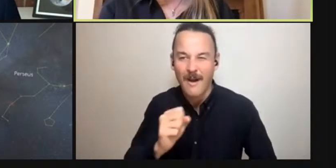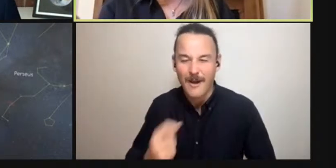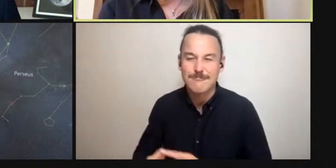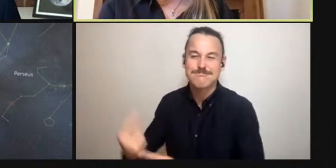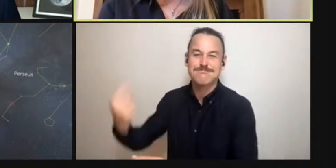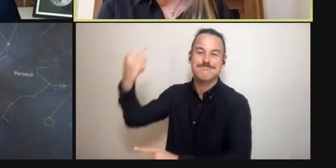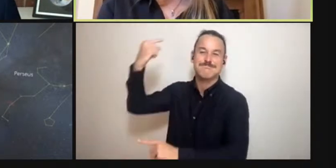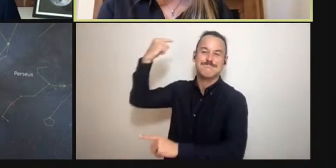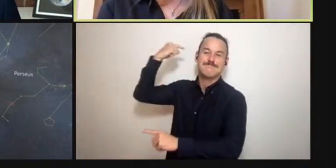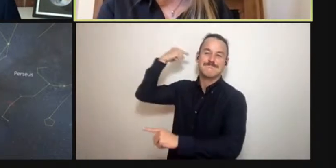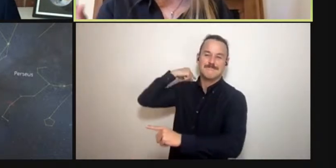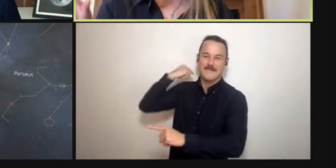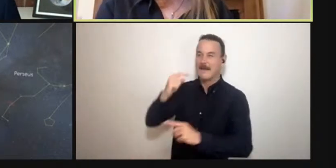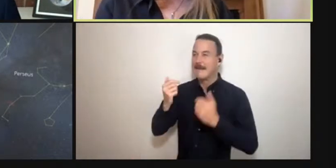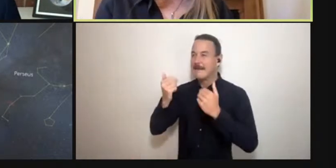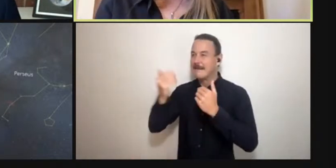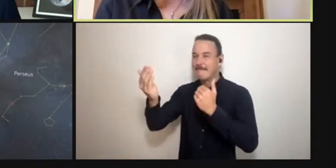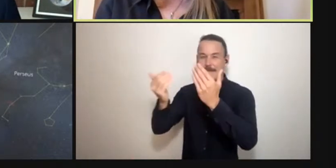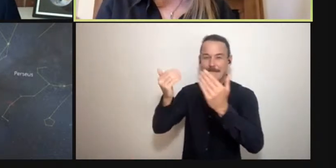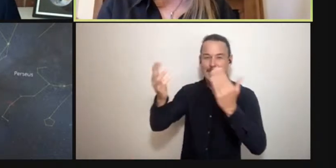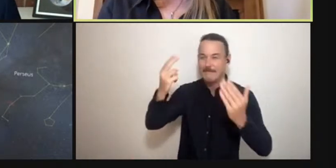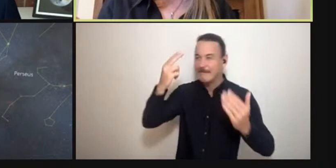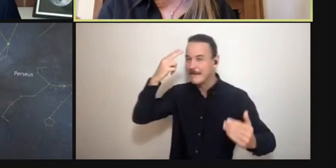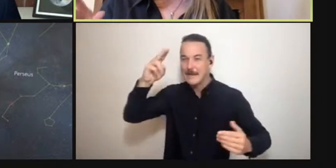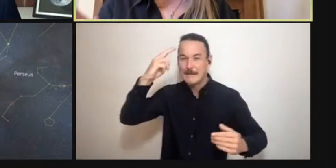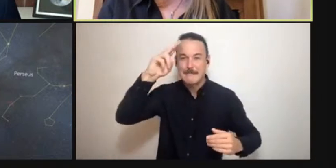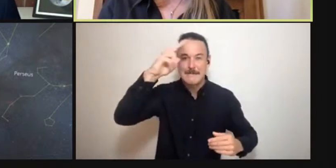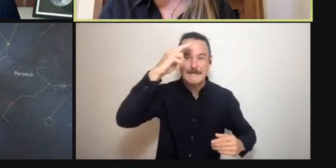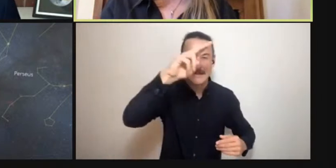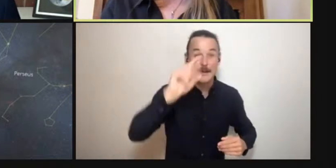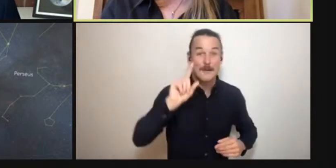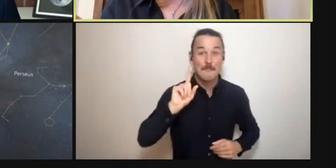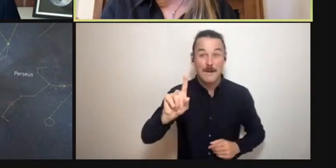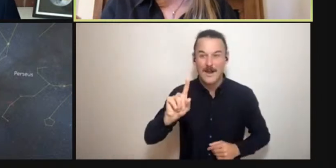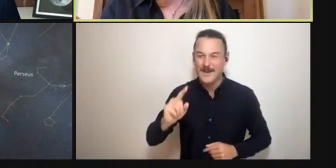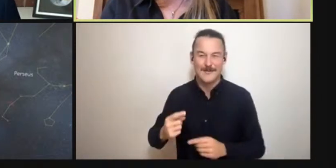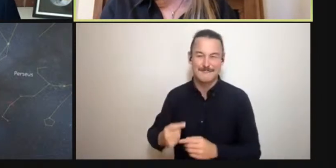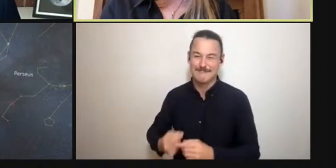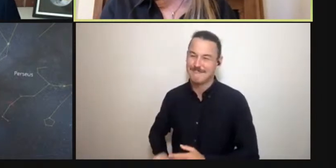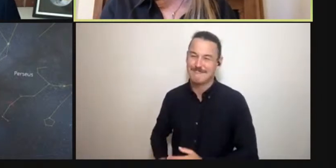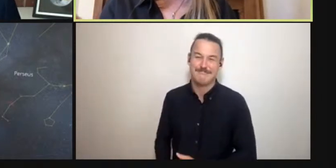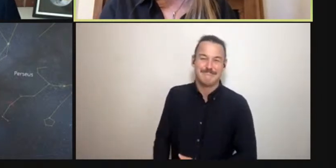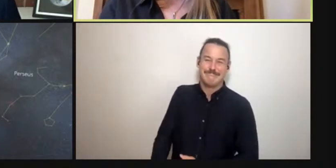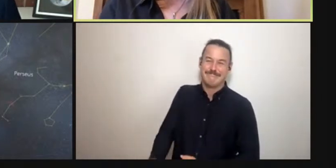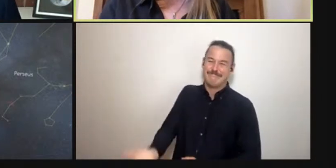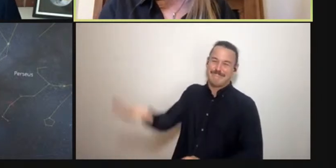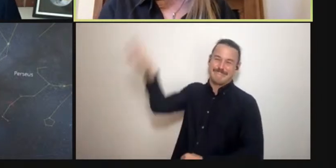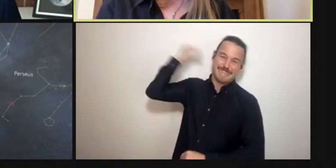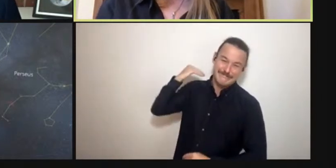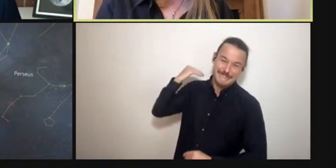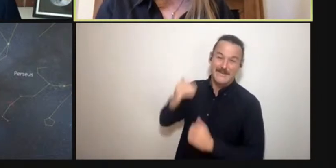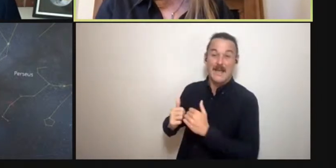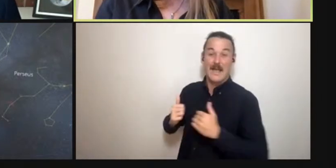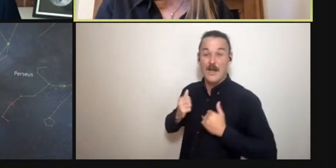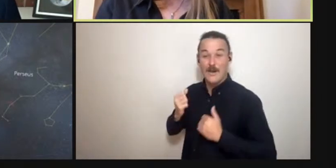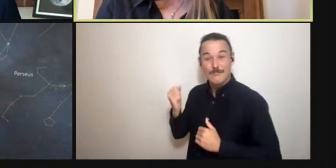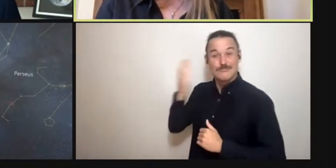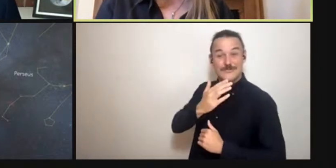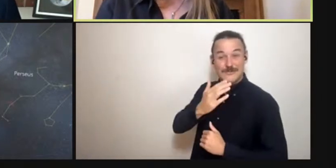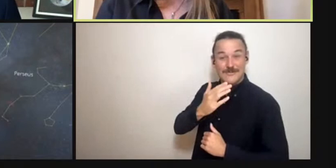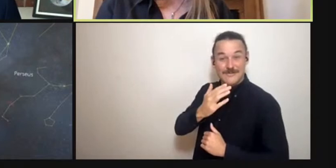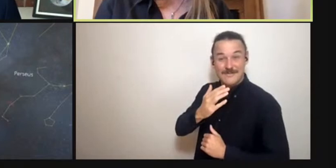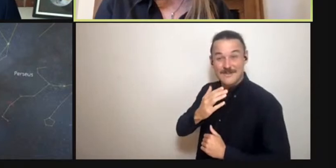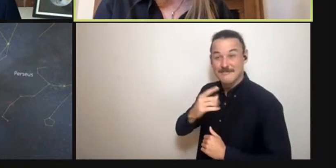years before then, our indigenous astronomers were also looking up at the sky and finding patterns. And so this is